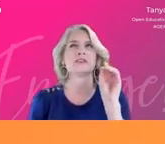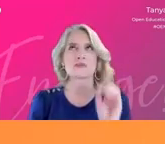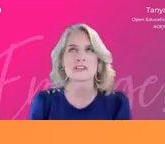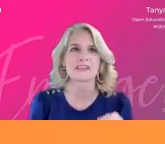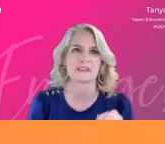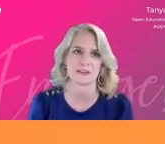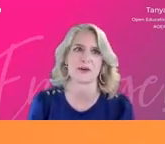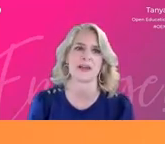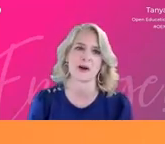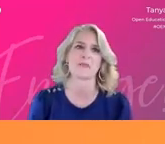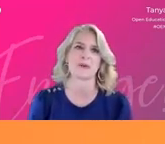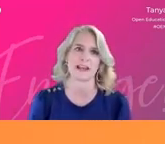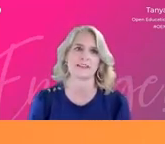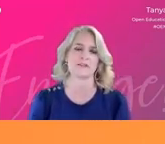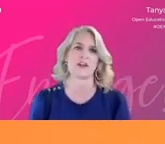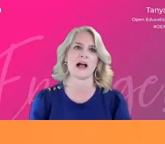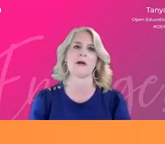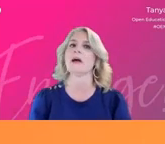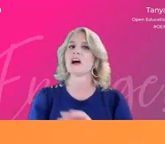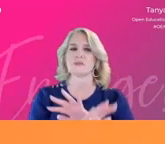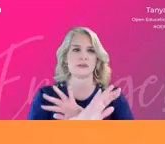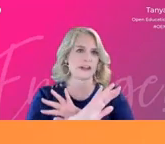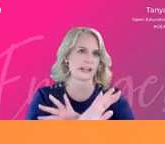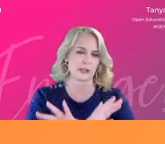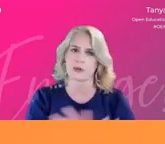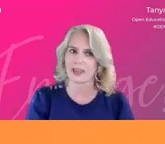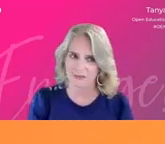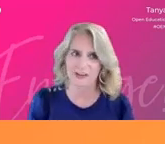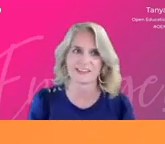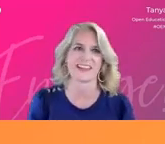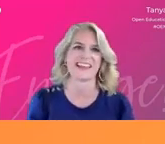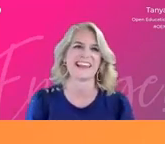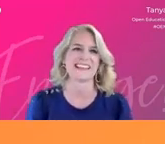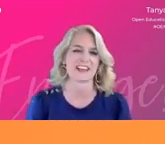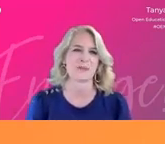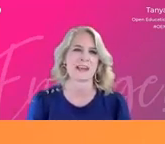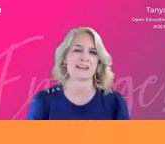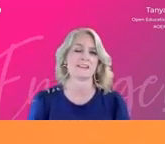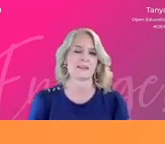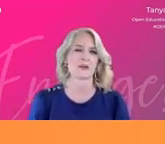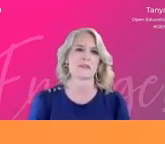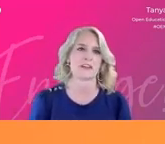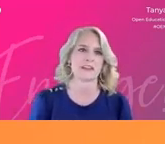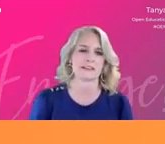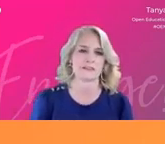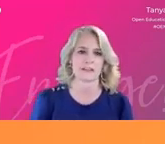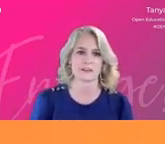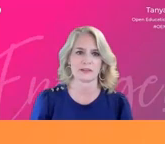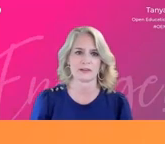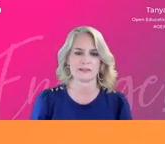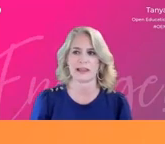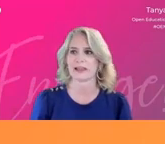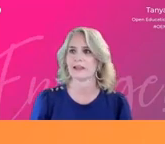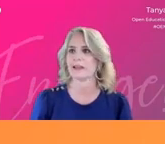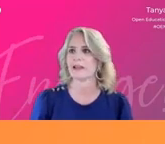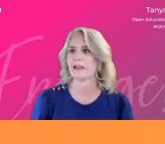an extremely thorough and comprehensive job of providing you everything that you might need. So that'll be fun to give that to you